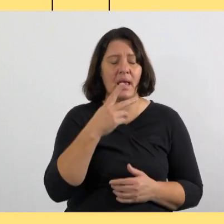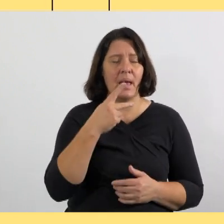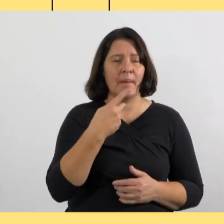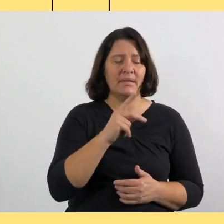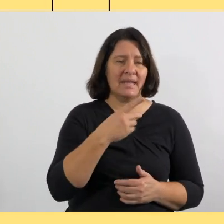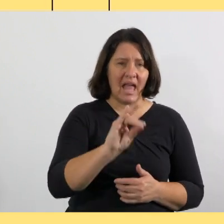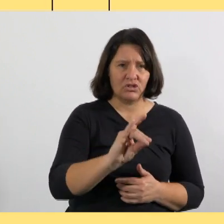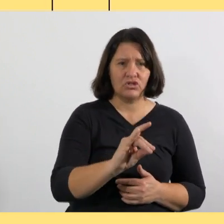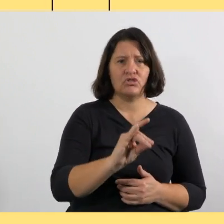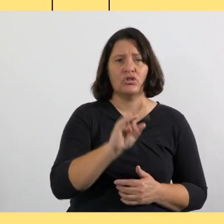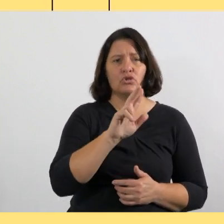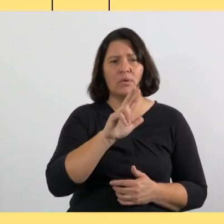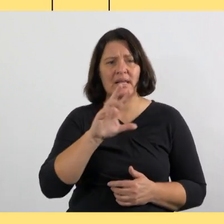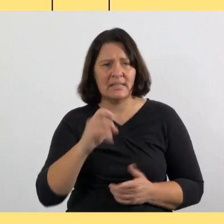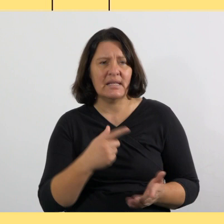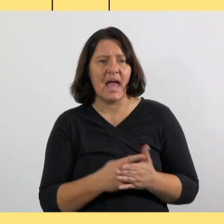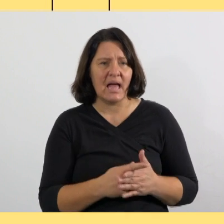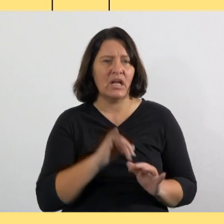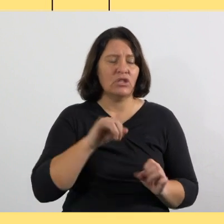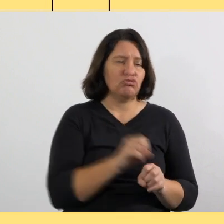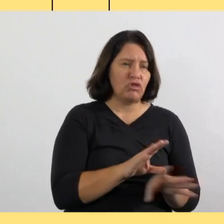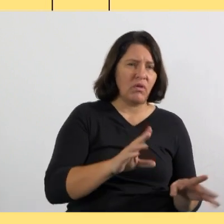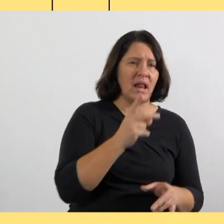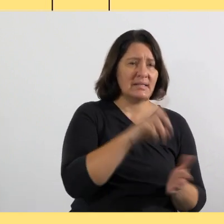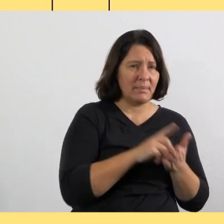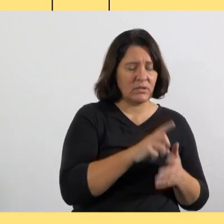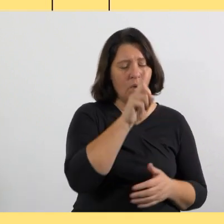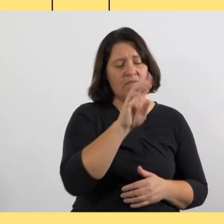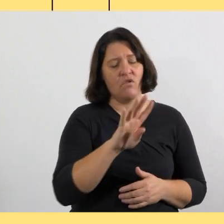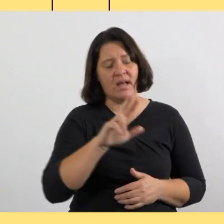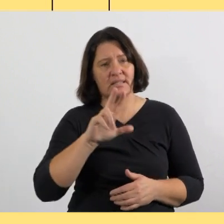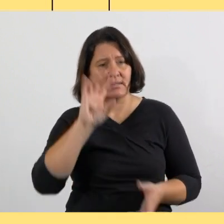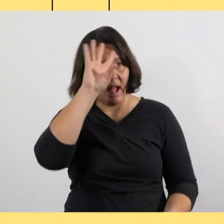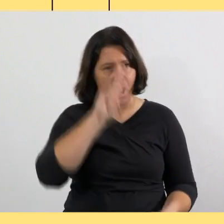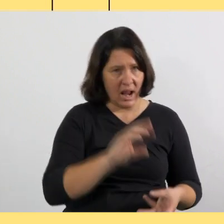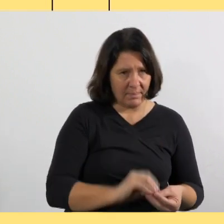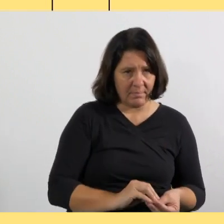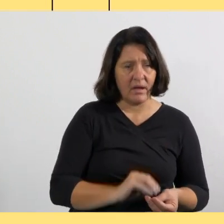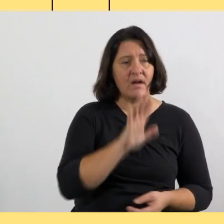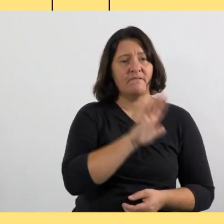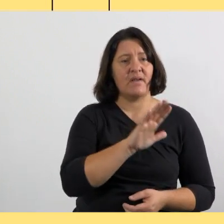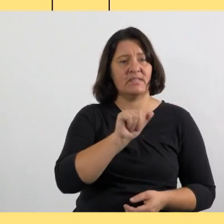we have our general debits, 1,480. We add all of this. They give us